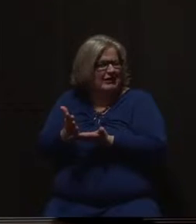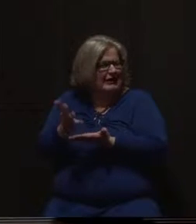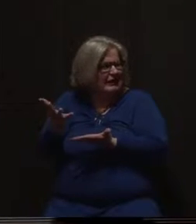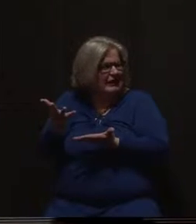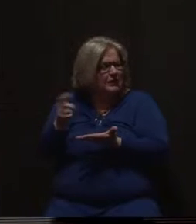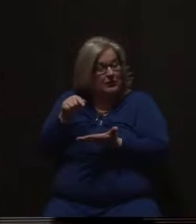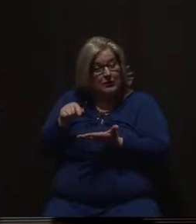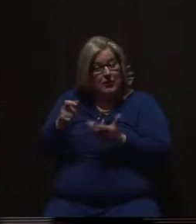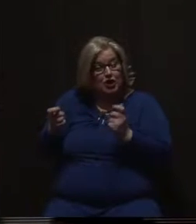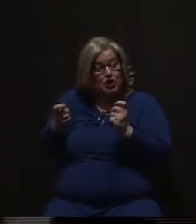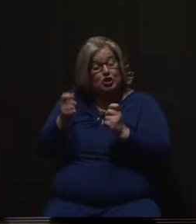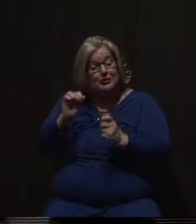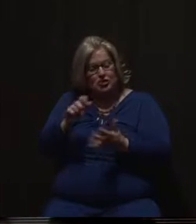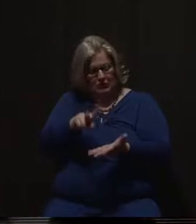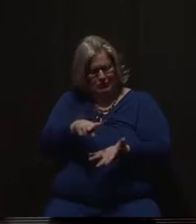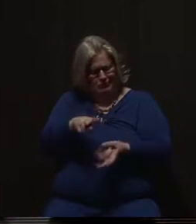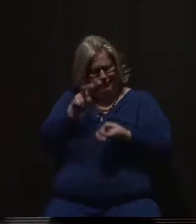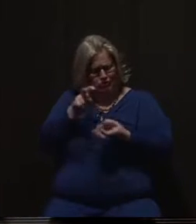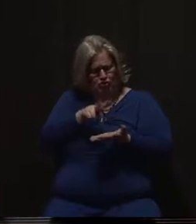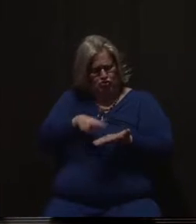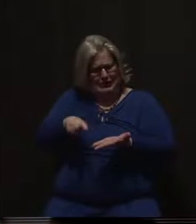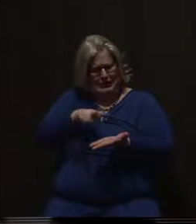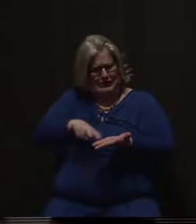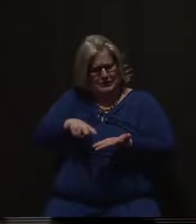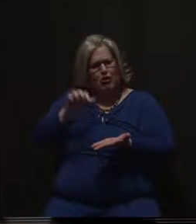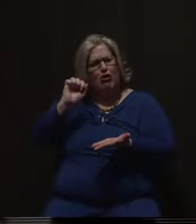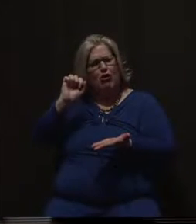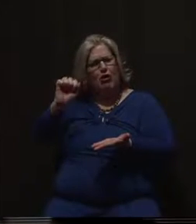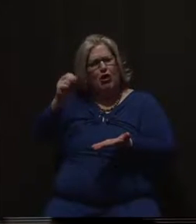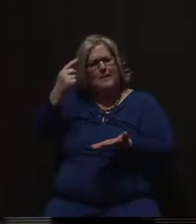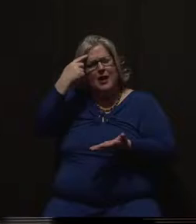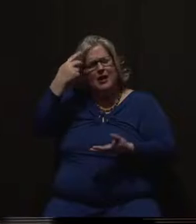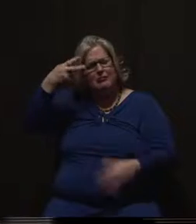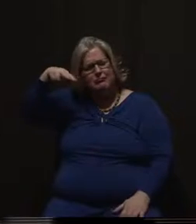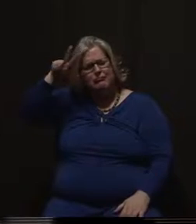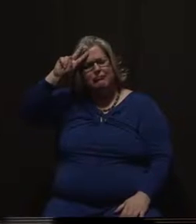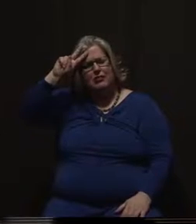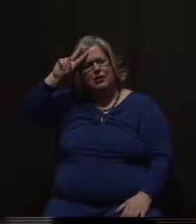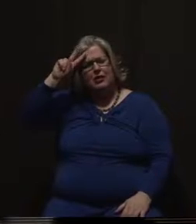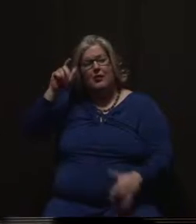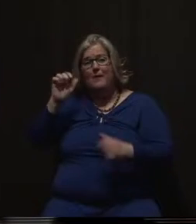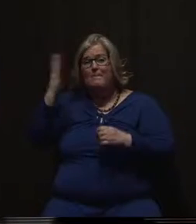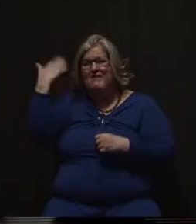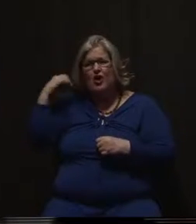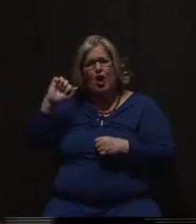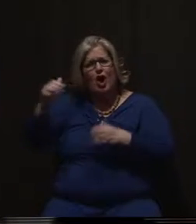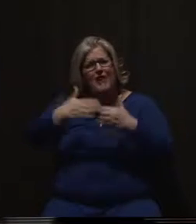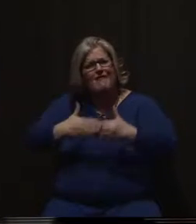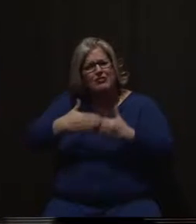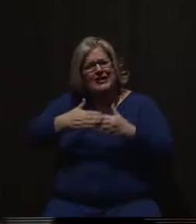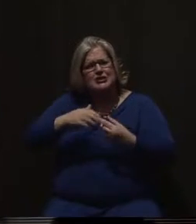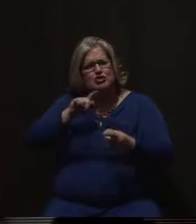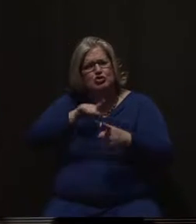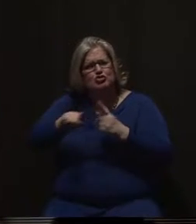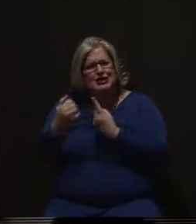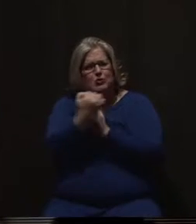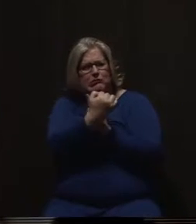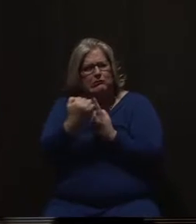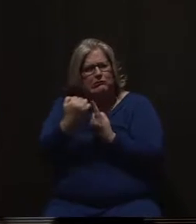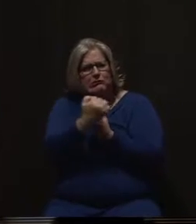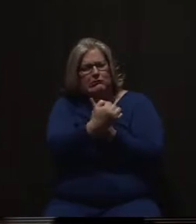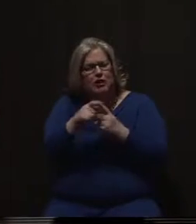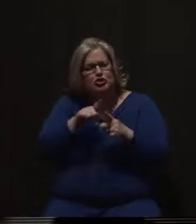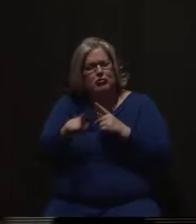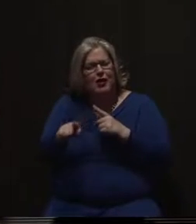managed to change her mind when loads of people, loads of her friends had really tried to change her mind. So that kind of moved me. And she was